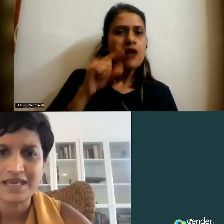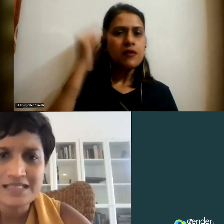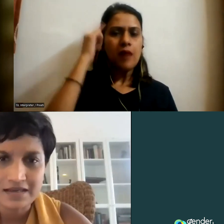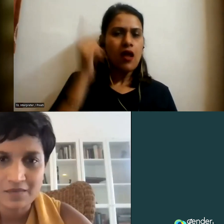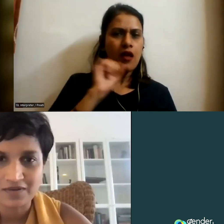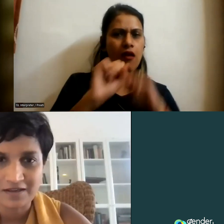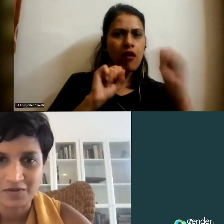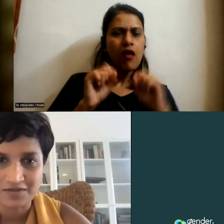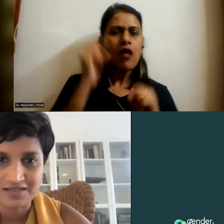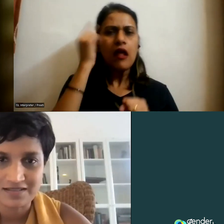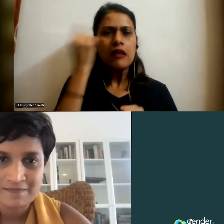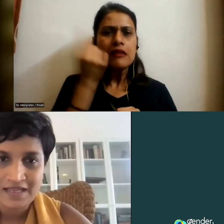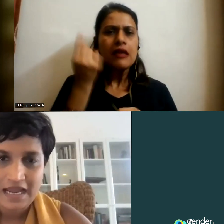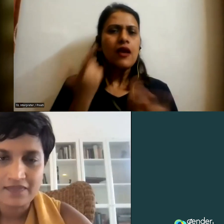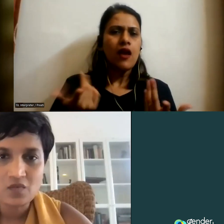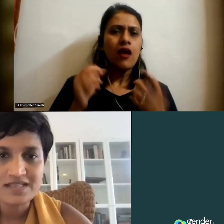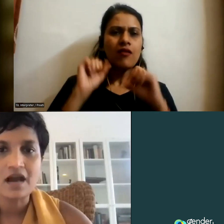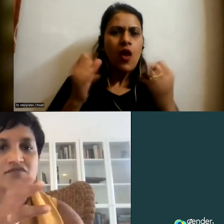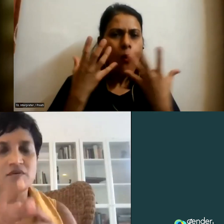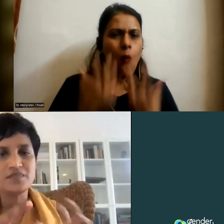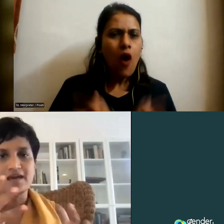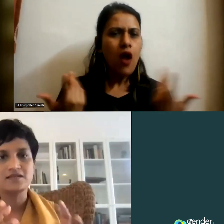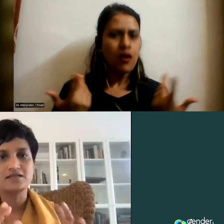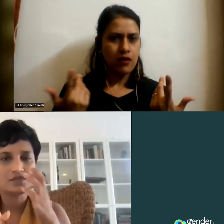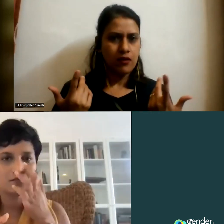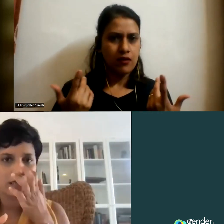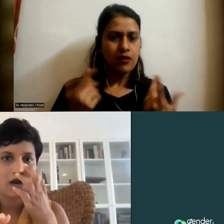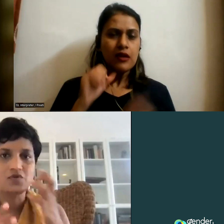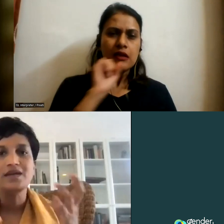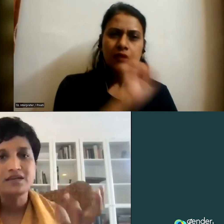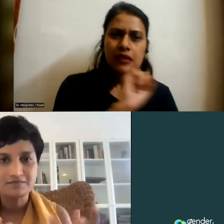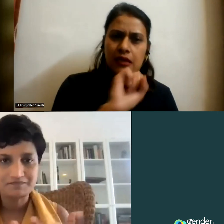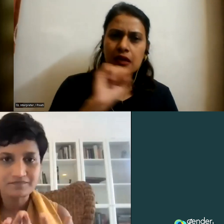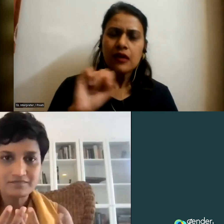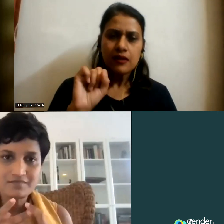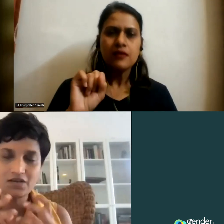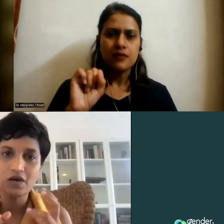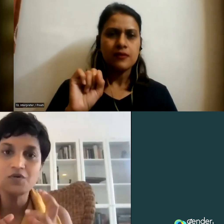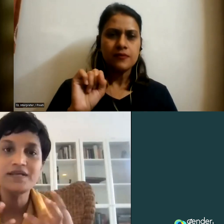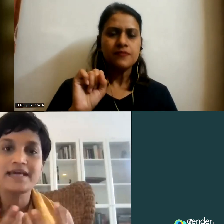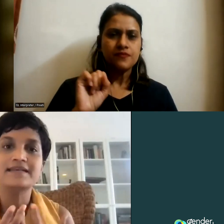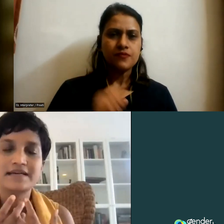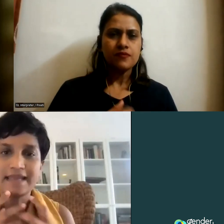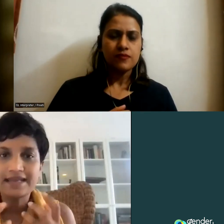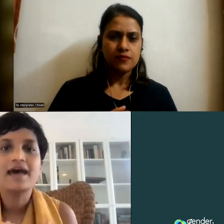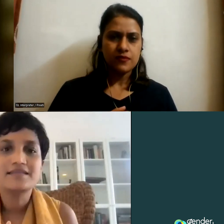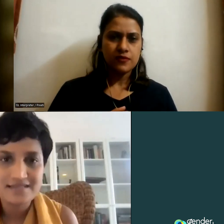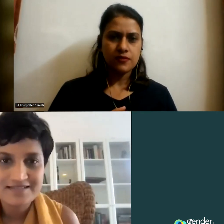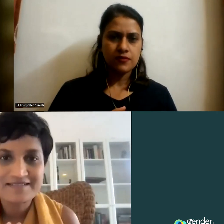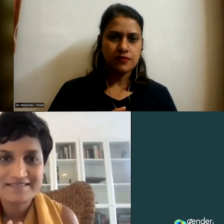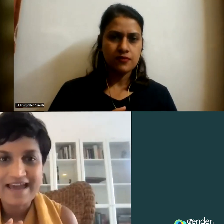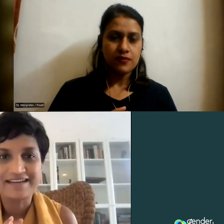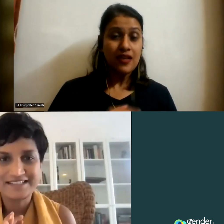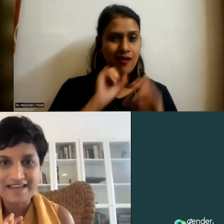and amazing about their communities. And then we start from there in terms of, okay, how do we then